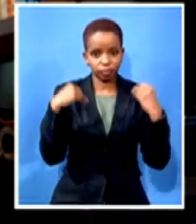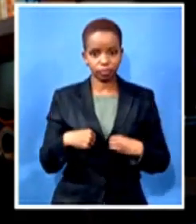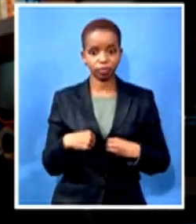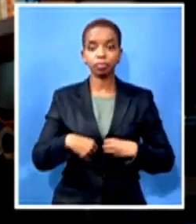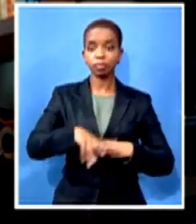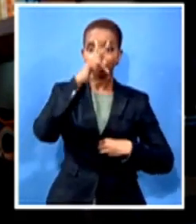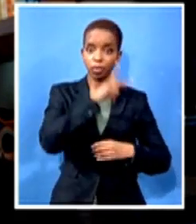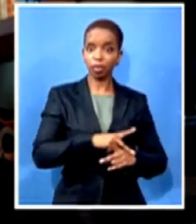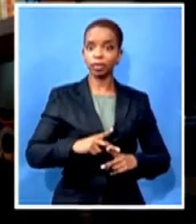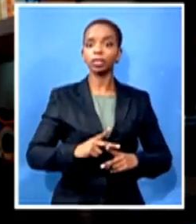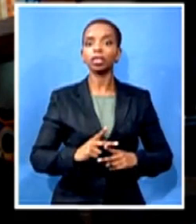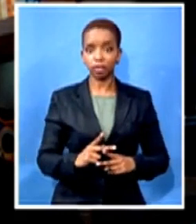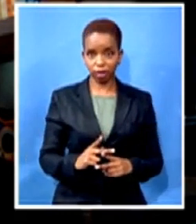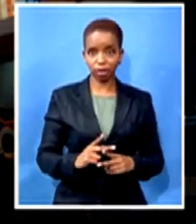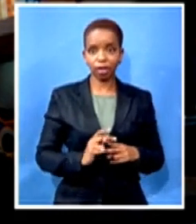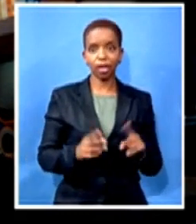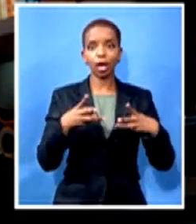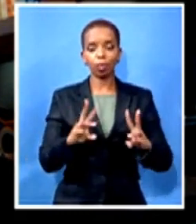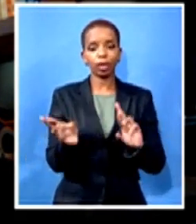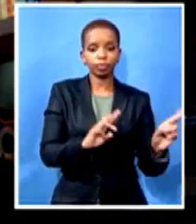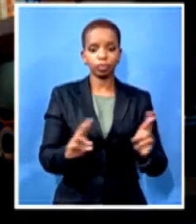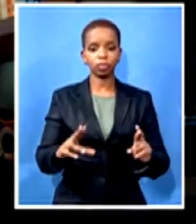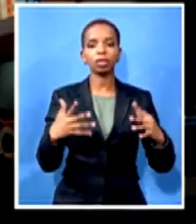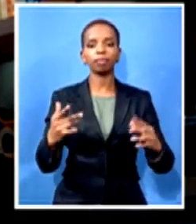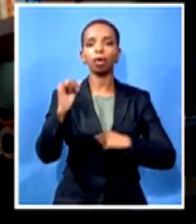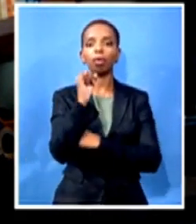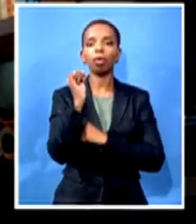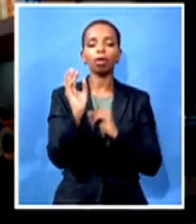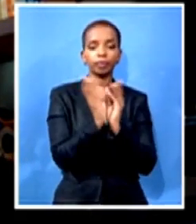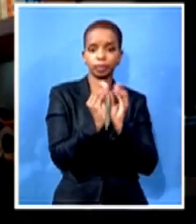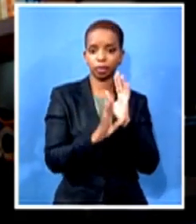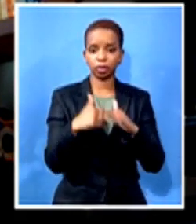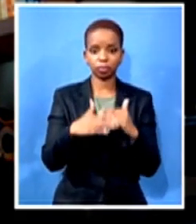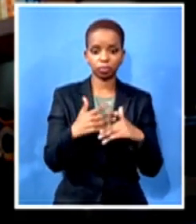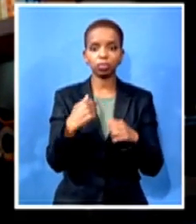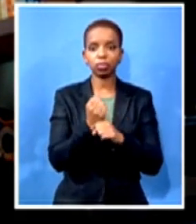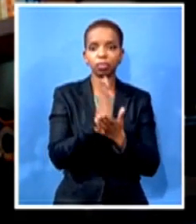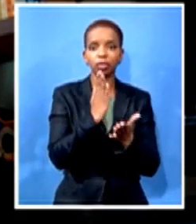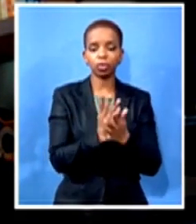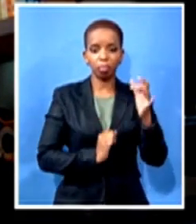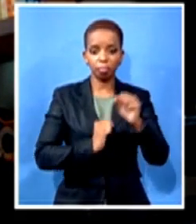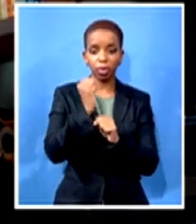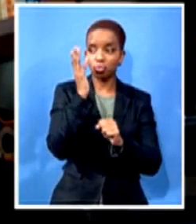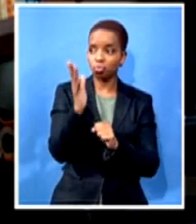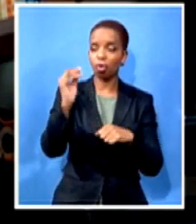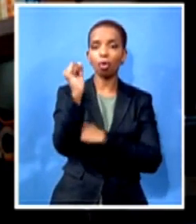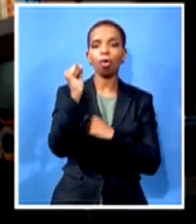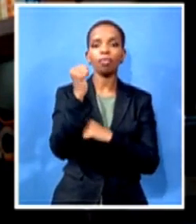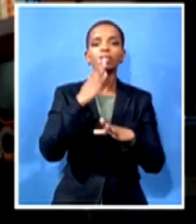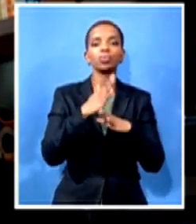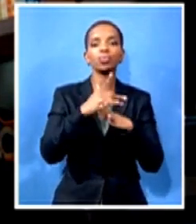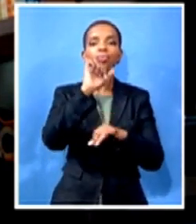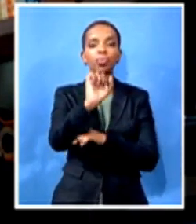office meeting or that particular environment. Ensure you dress exactly the same. But the other important things that you do need to consider is ensure that your technology